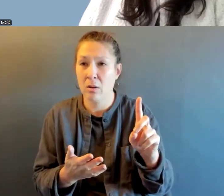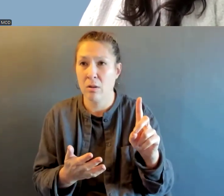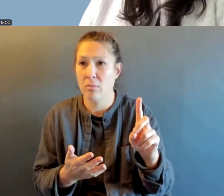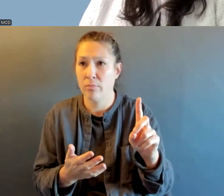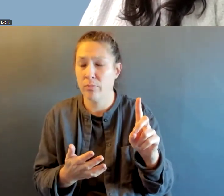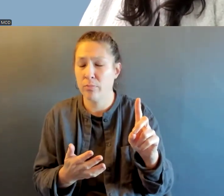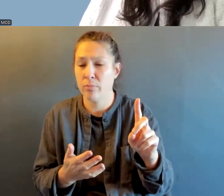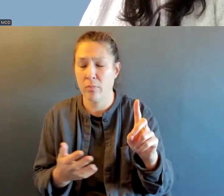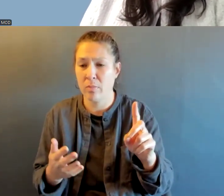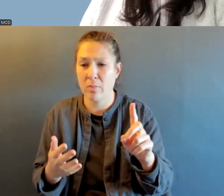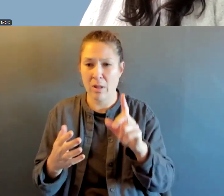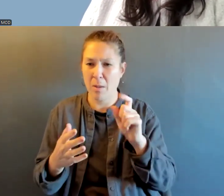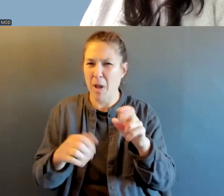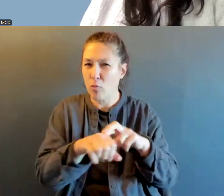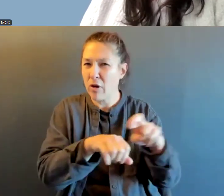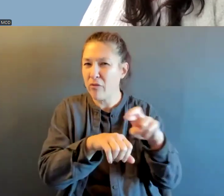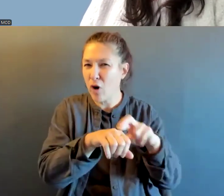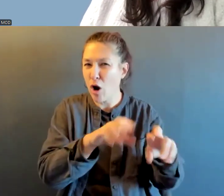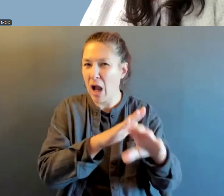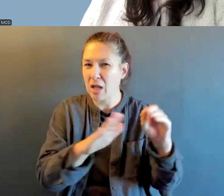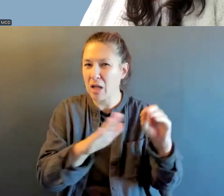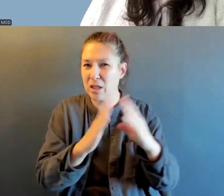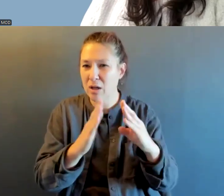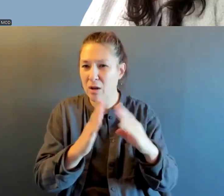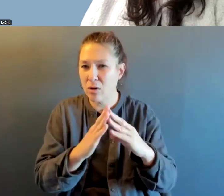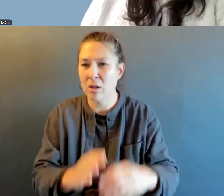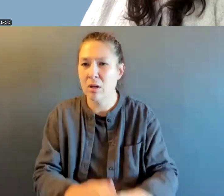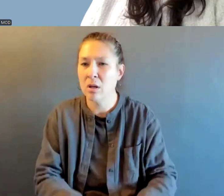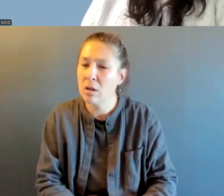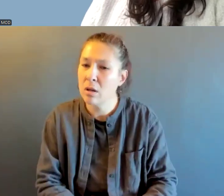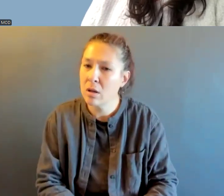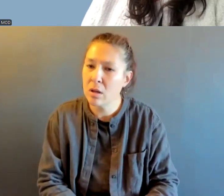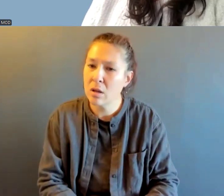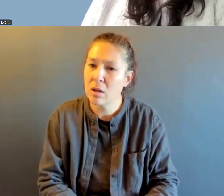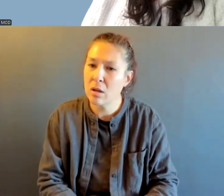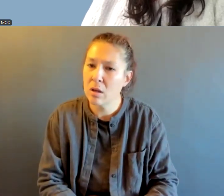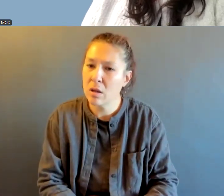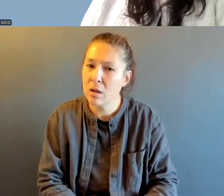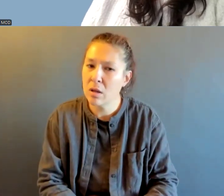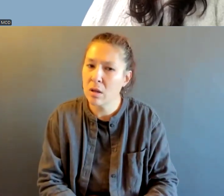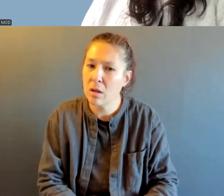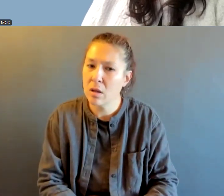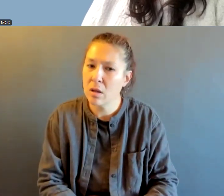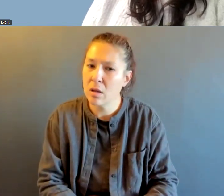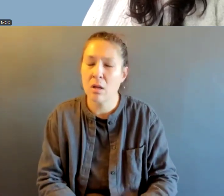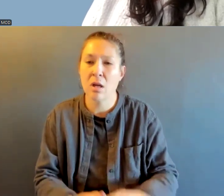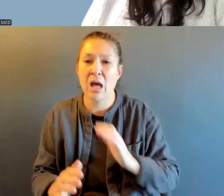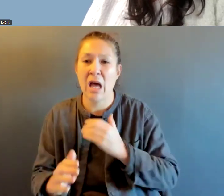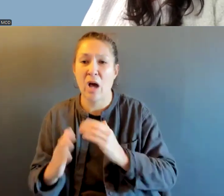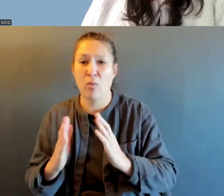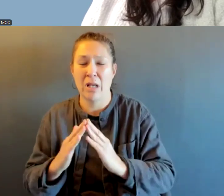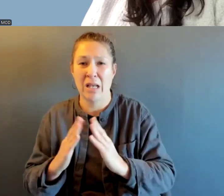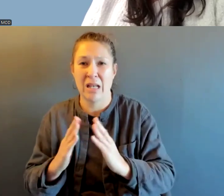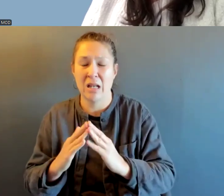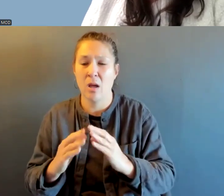such services divided by county like housing services are? We are more accessible to Pittsfield in Berkshire County or